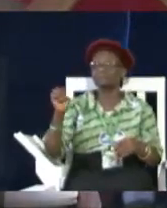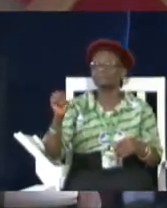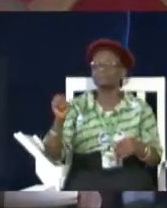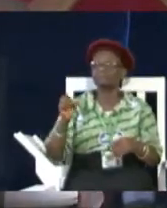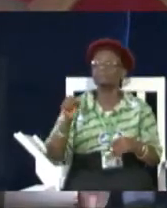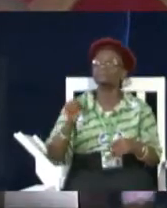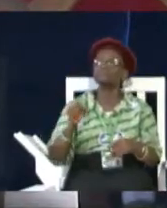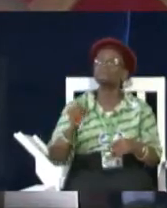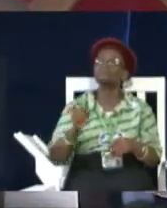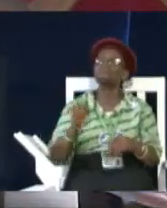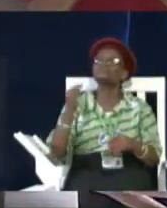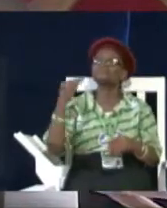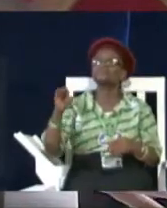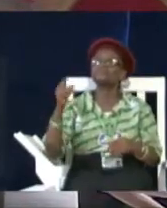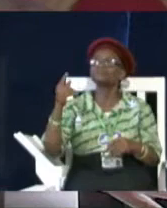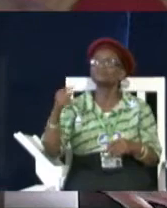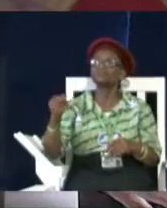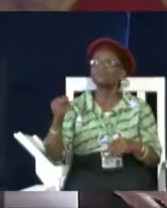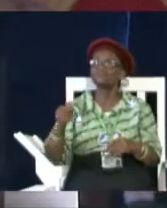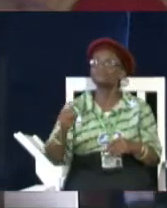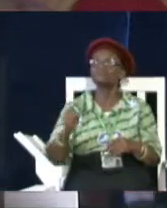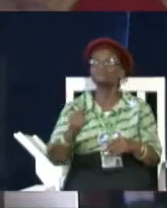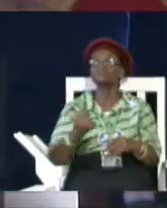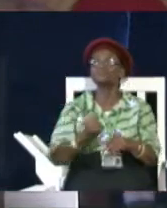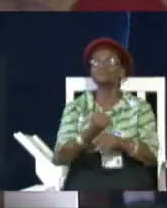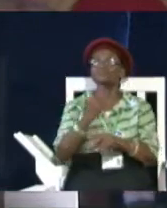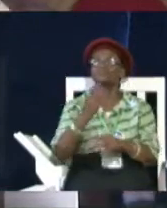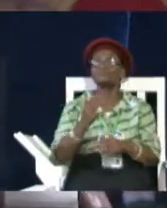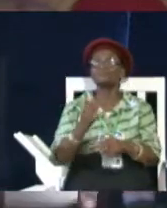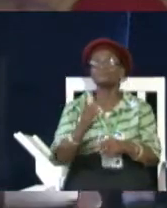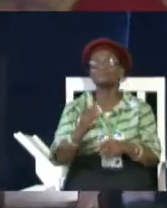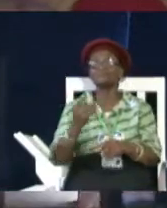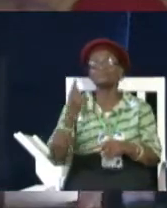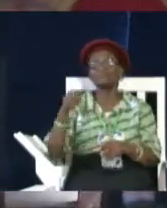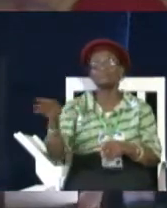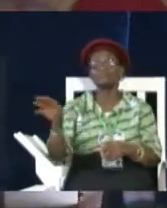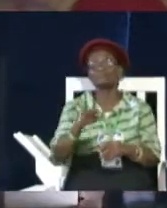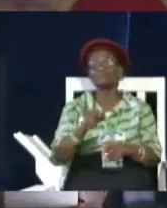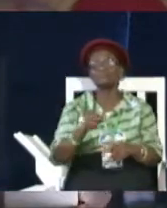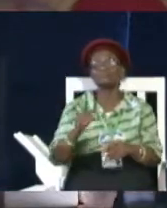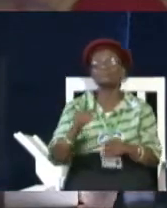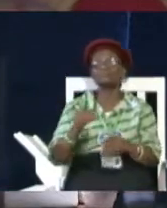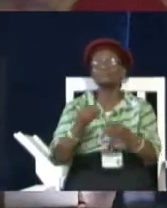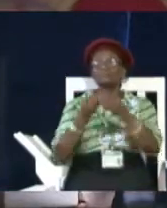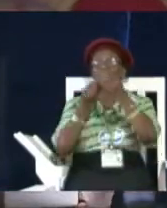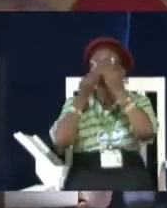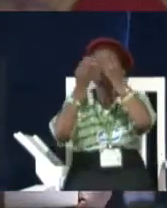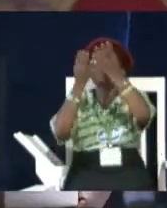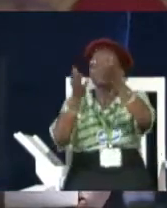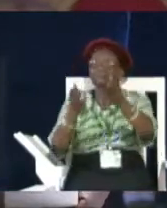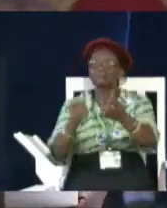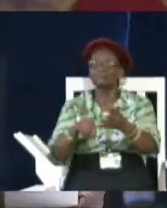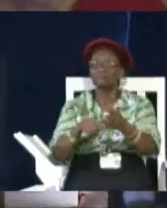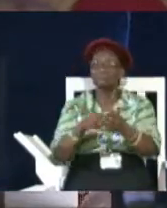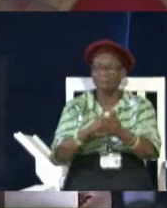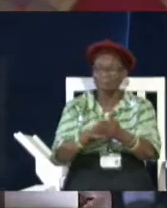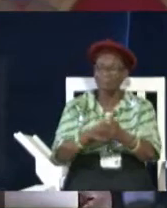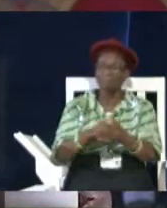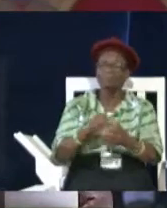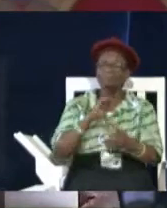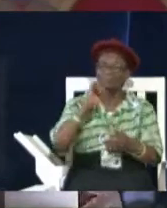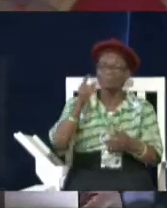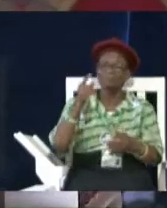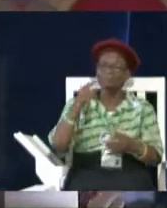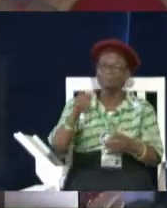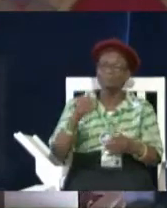For your information, that was the origin of Mount Carmel. When I saw that mountain, I said, all right,